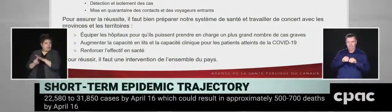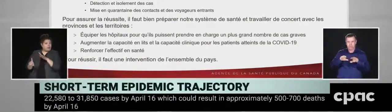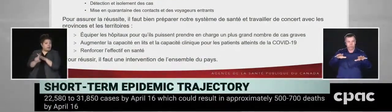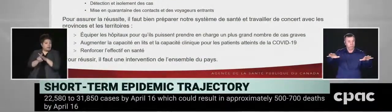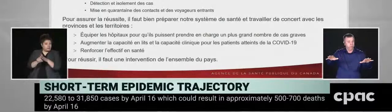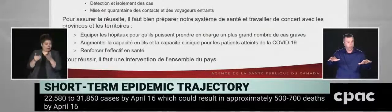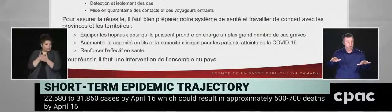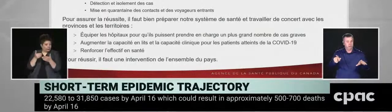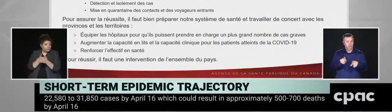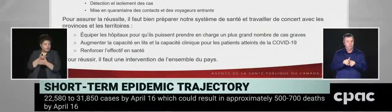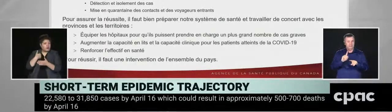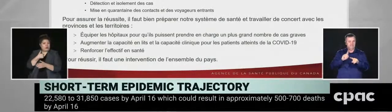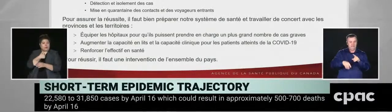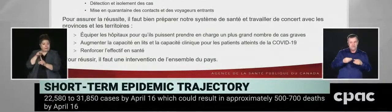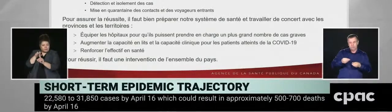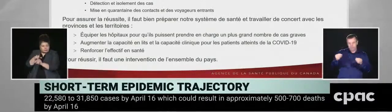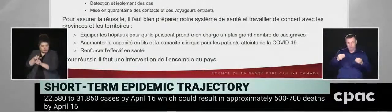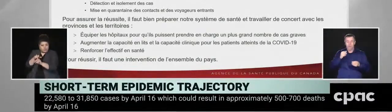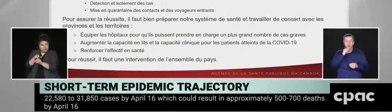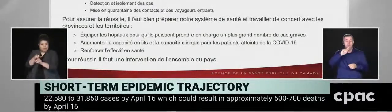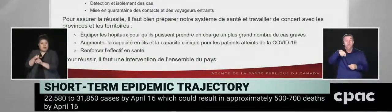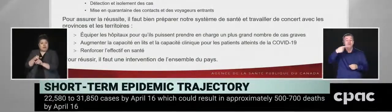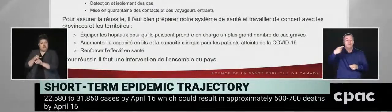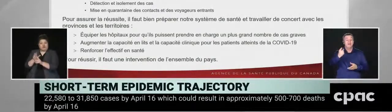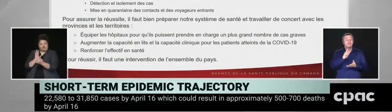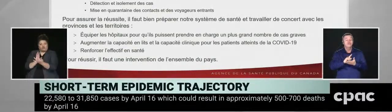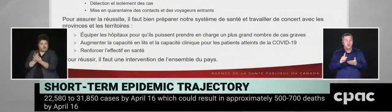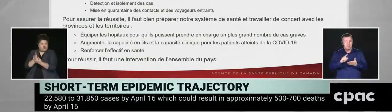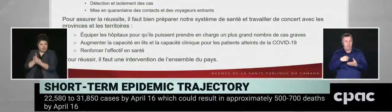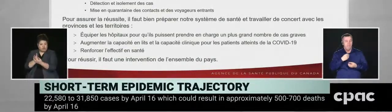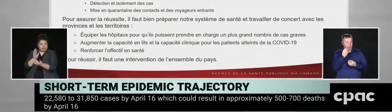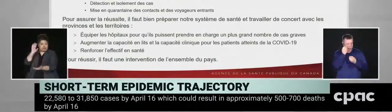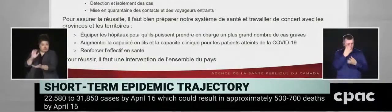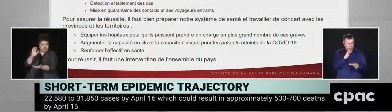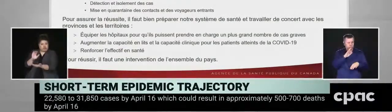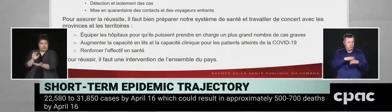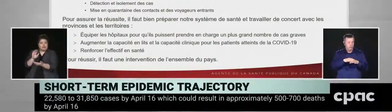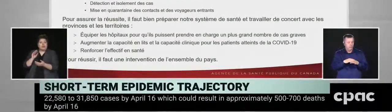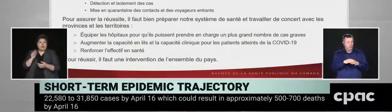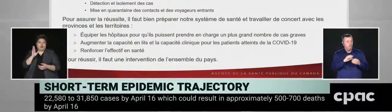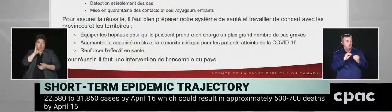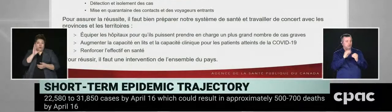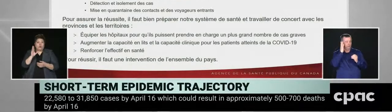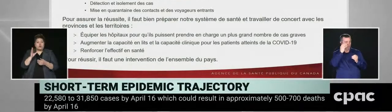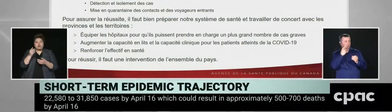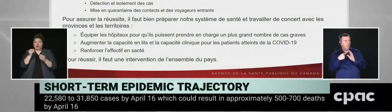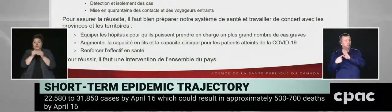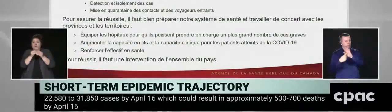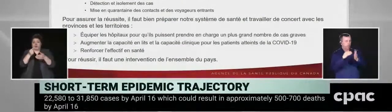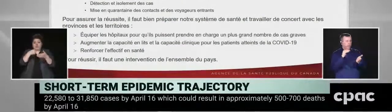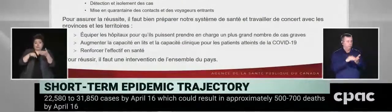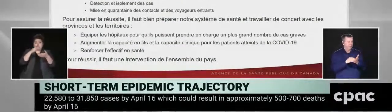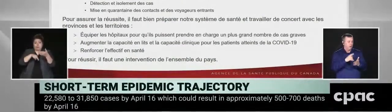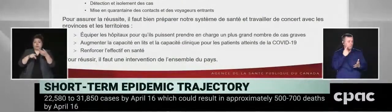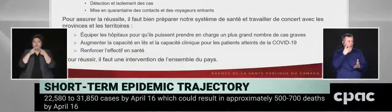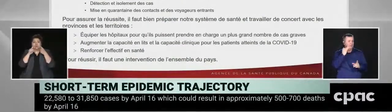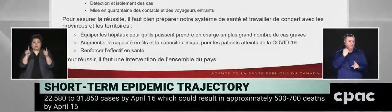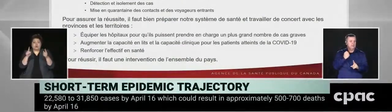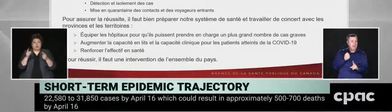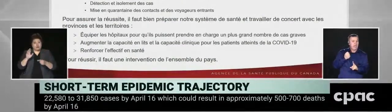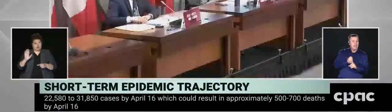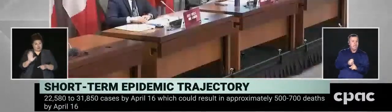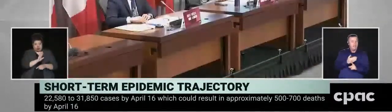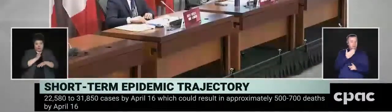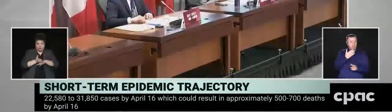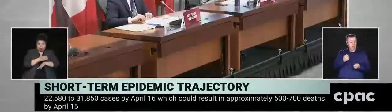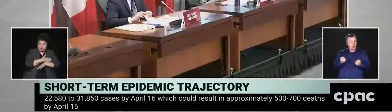les prochaines semaines pour faire une mise à jour sur notre progrès une fois que l'impact de nos mesures de contrôle devient plus évident.